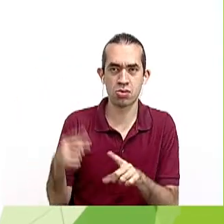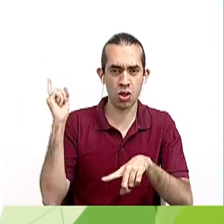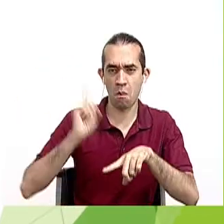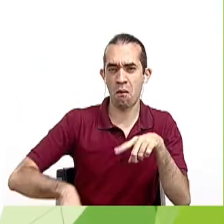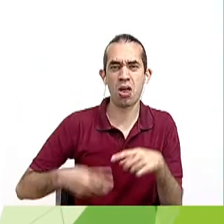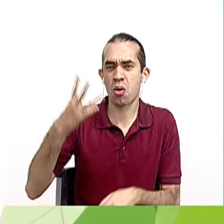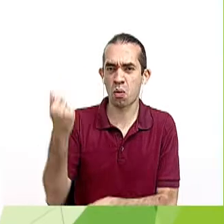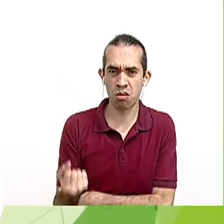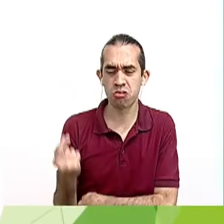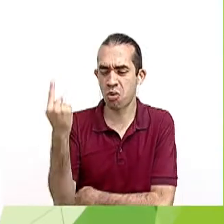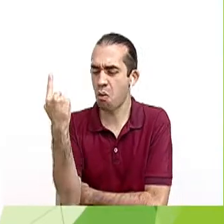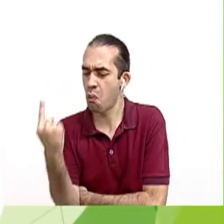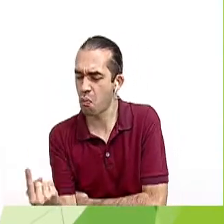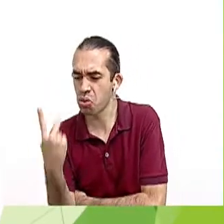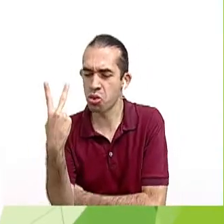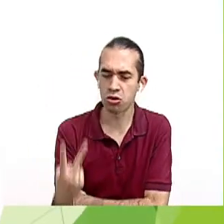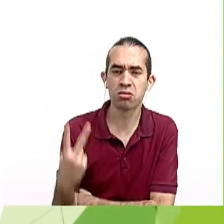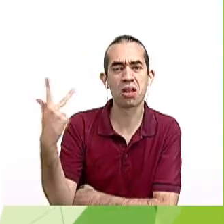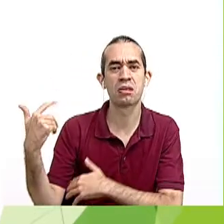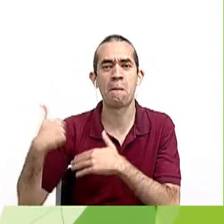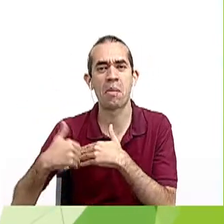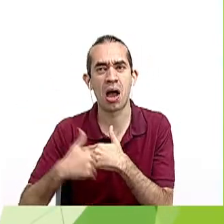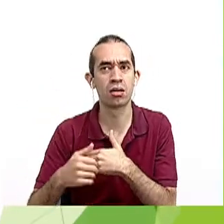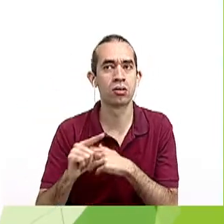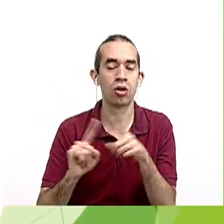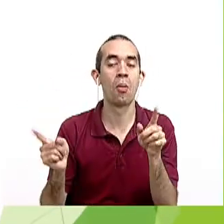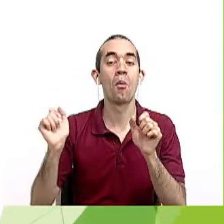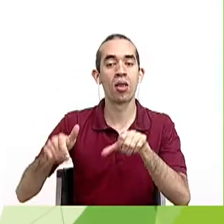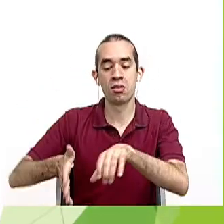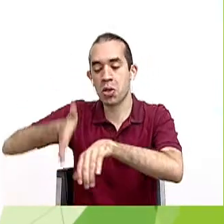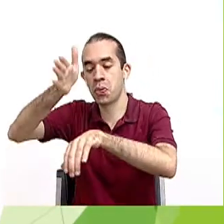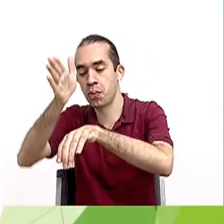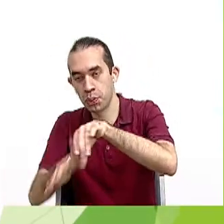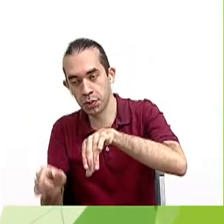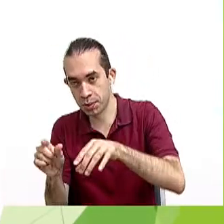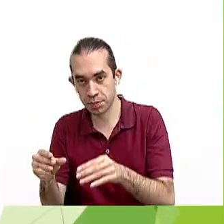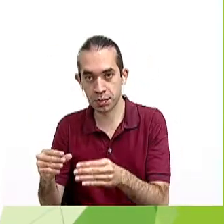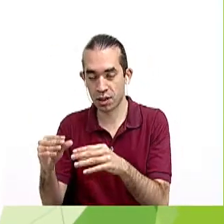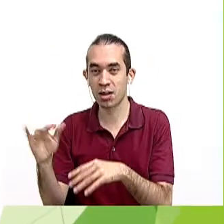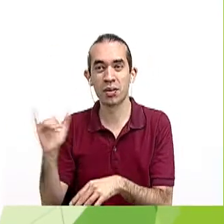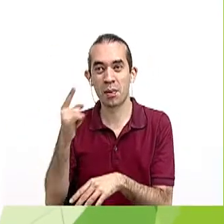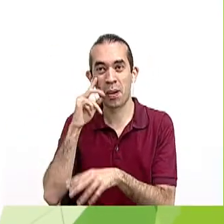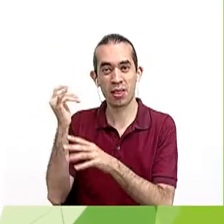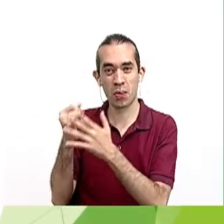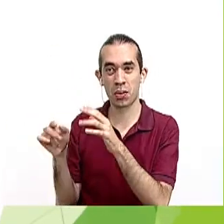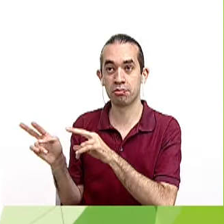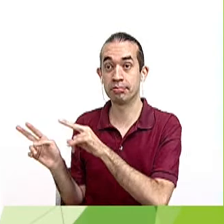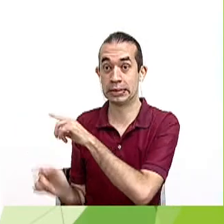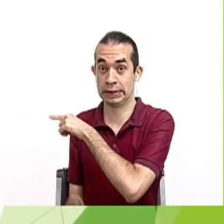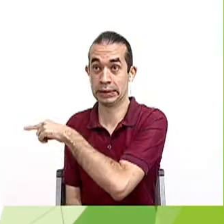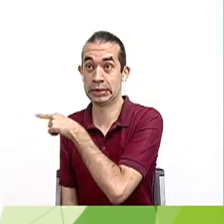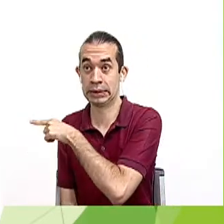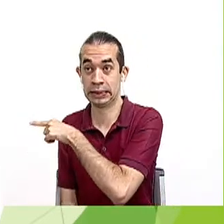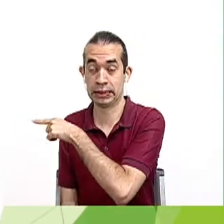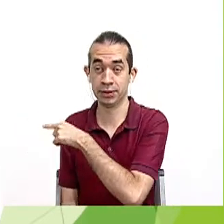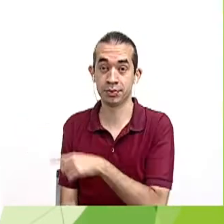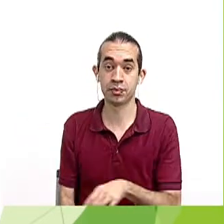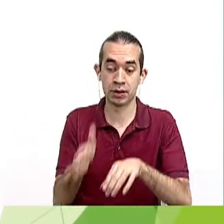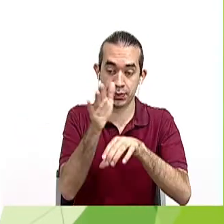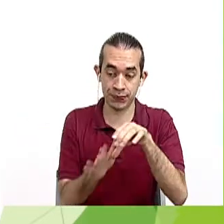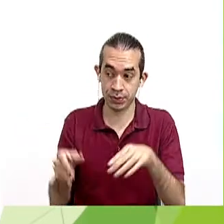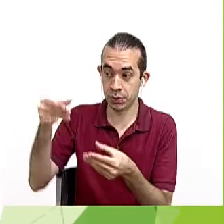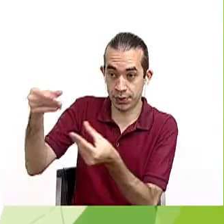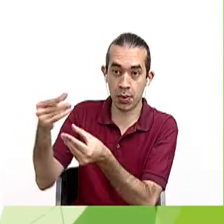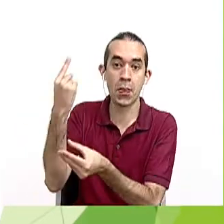count on bread itself, but we can count slices of bread, right? Like in the picture, there is 1 slice of